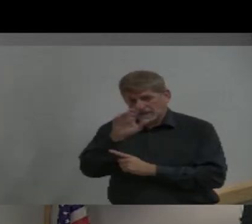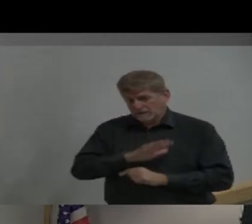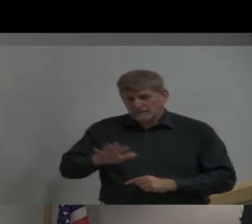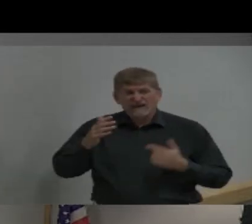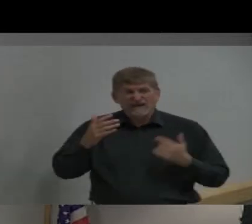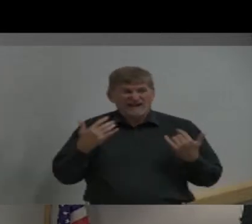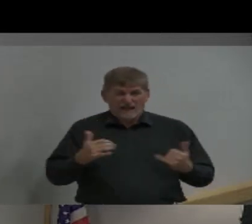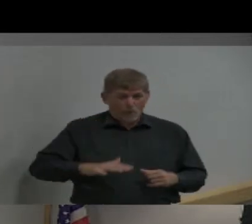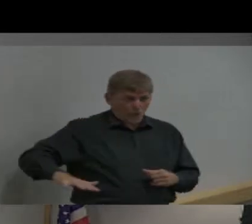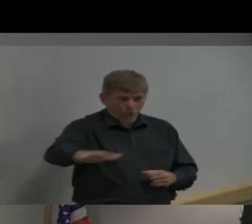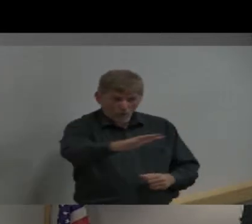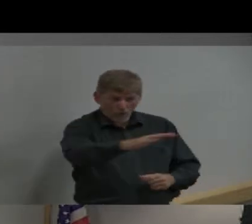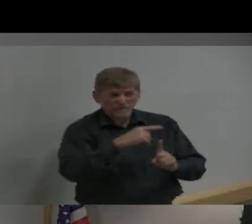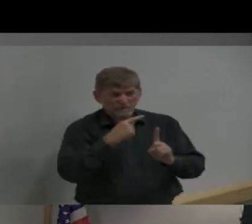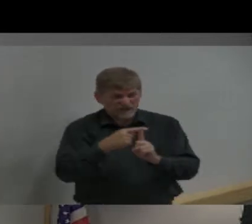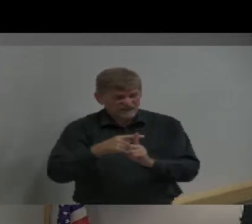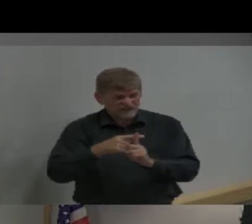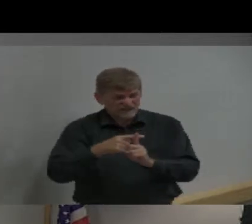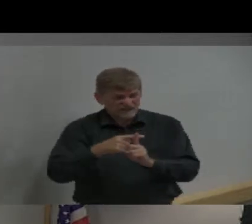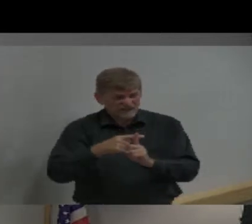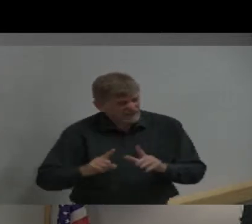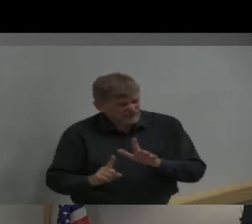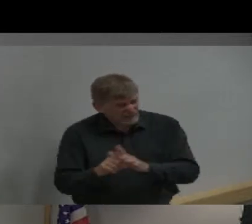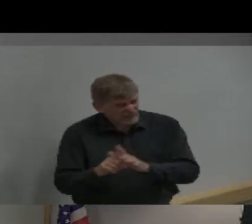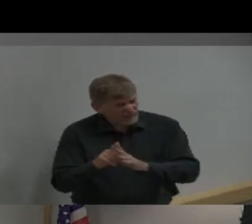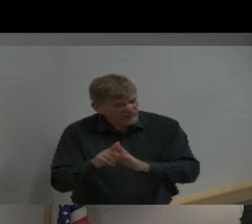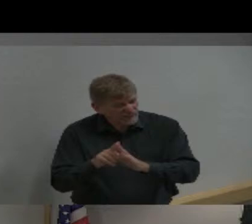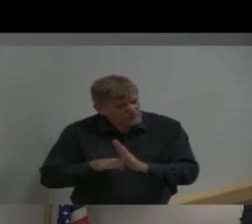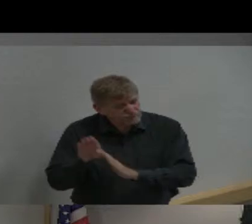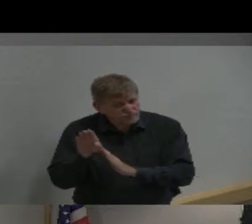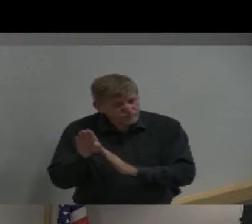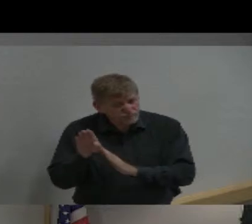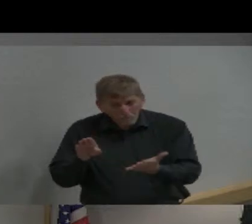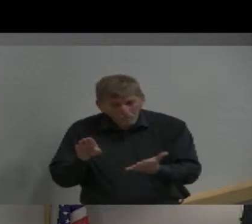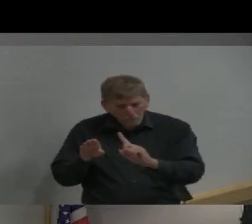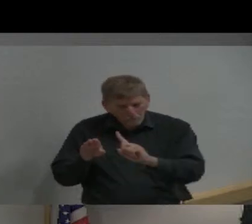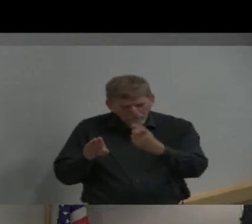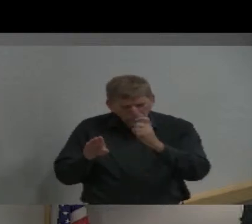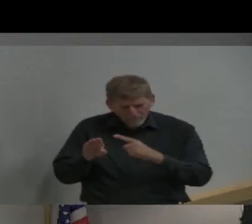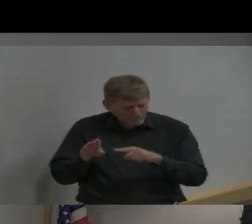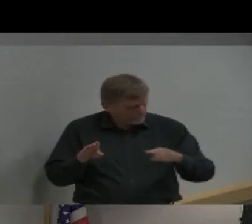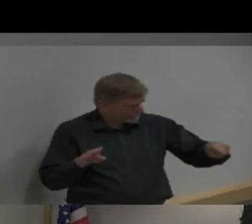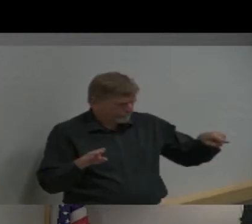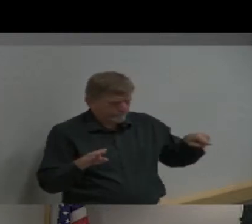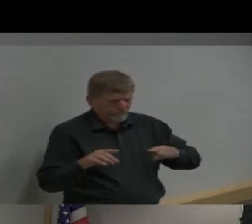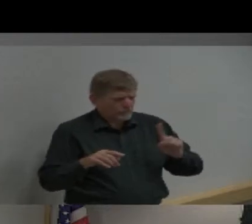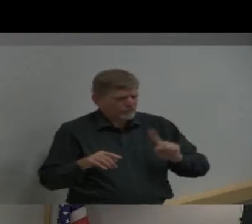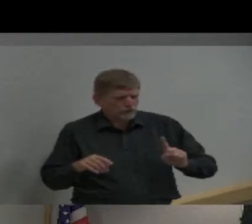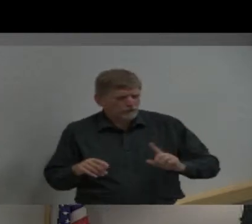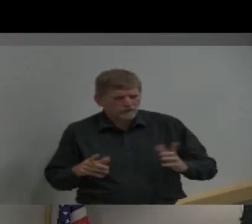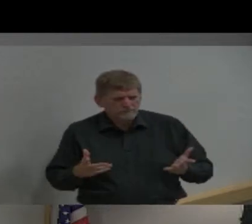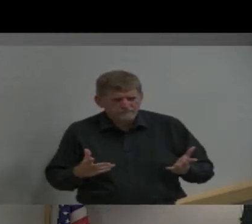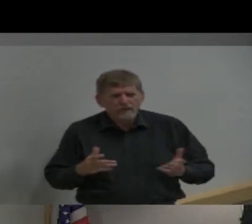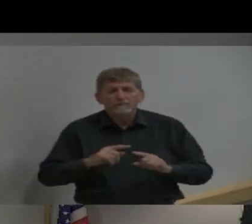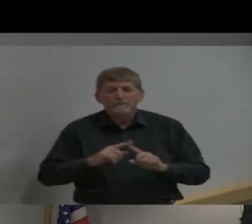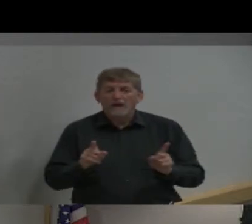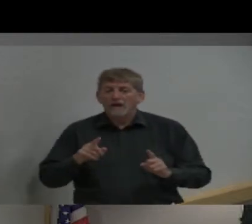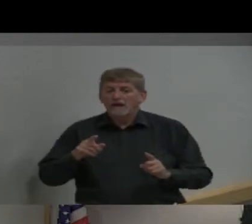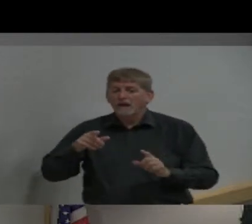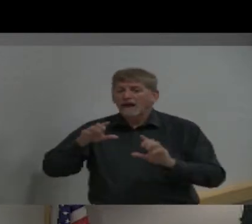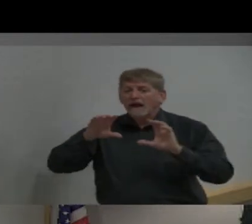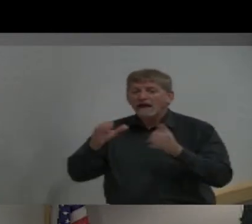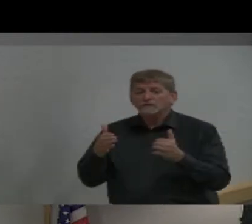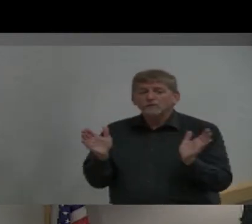tease out, is that the source or is it from something else? But I can tell you that there remains no spread on the classrooms. There is no spread